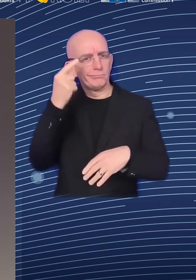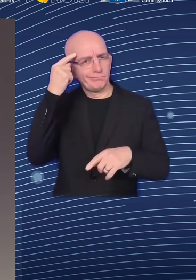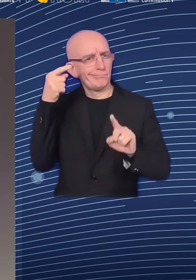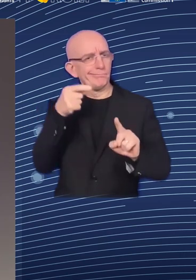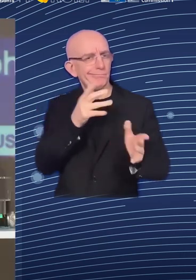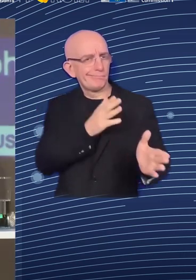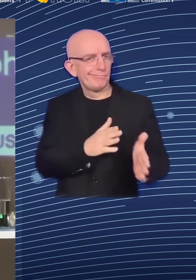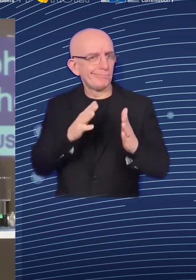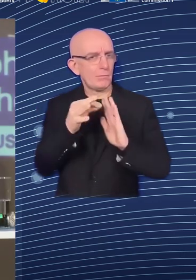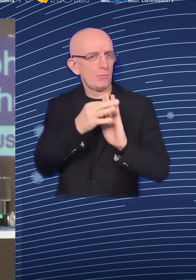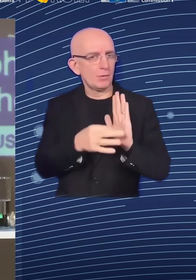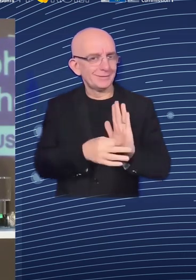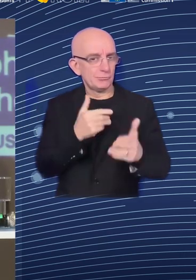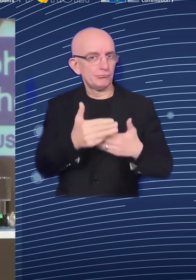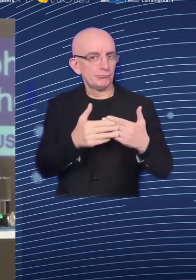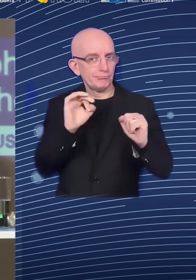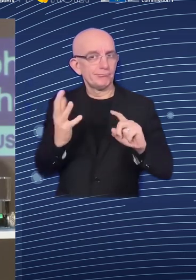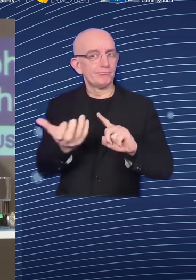needs.